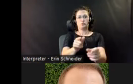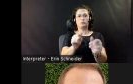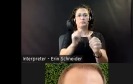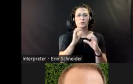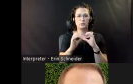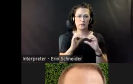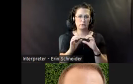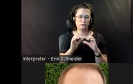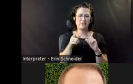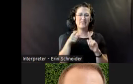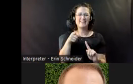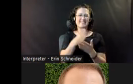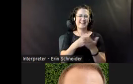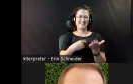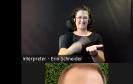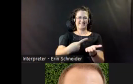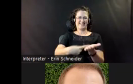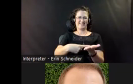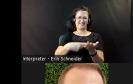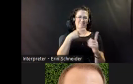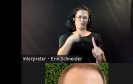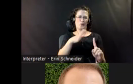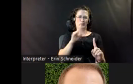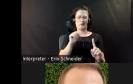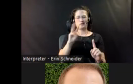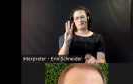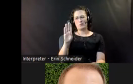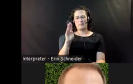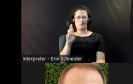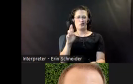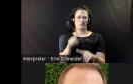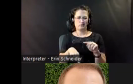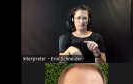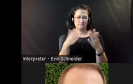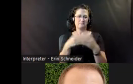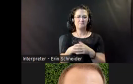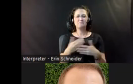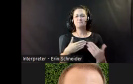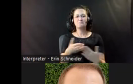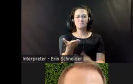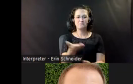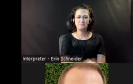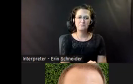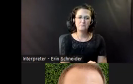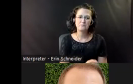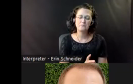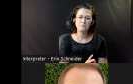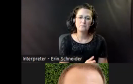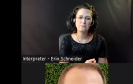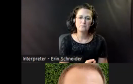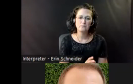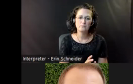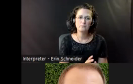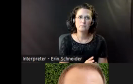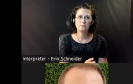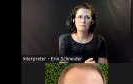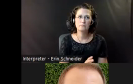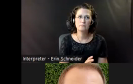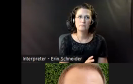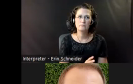webinar. We look at IT and it typically can look like this. It can look like we're